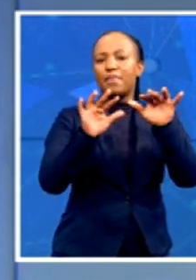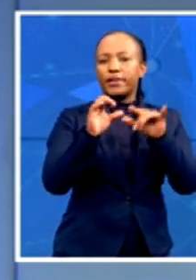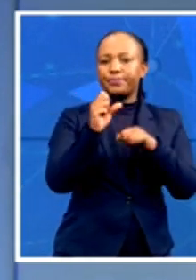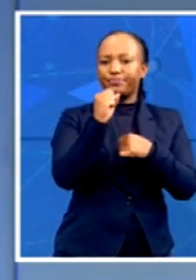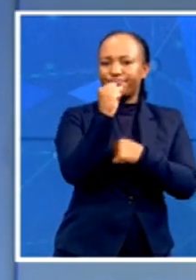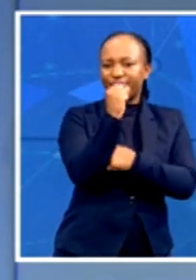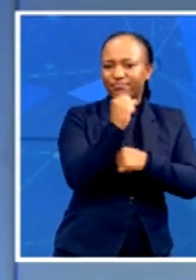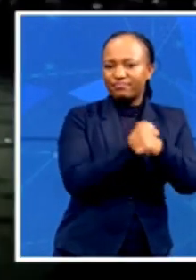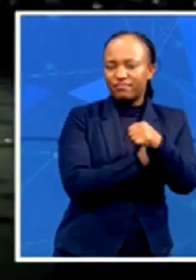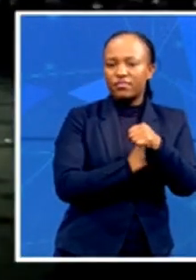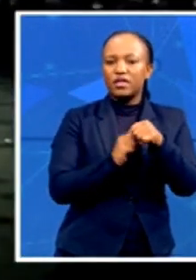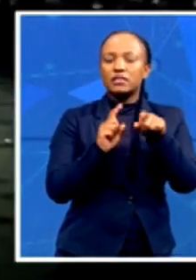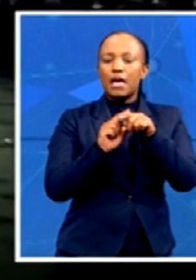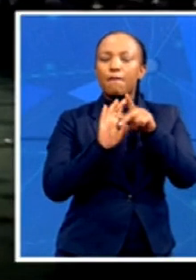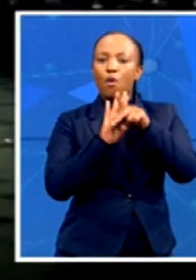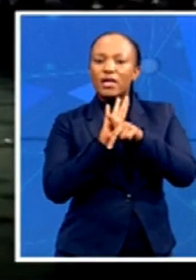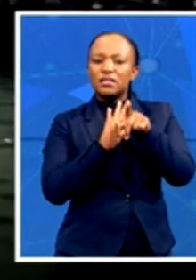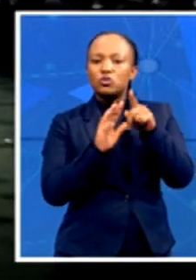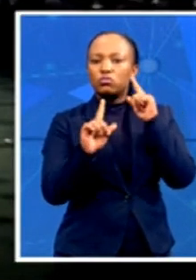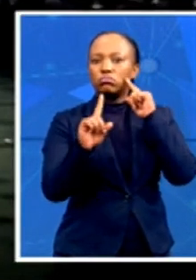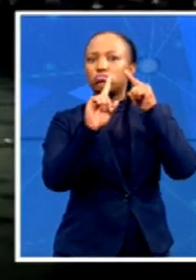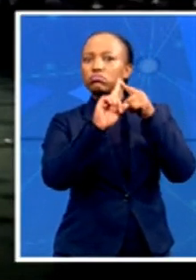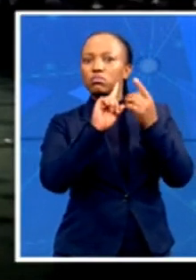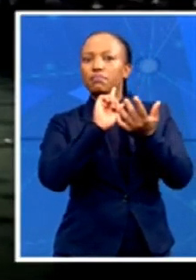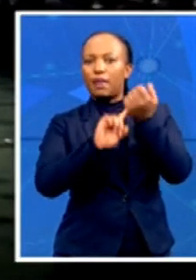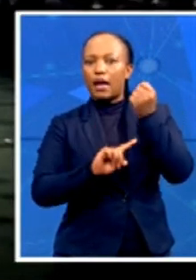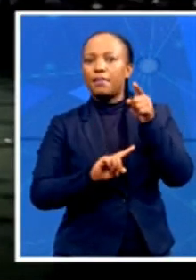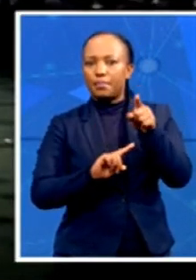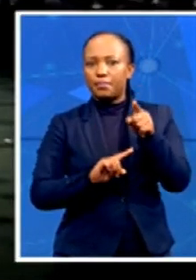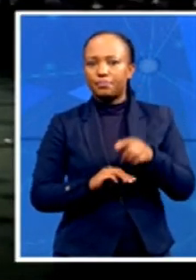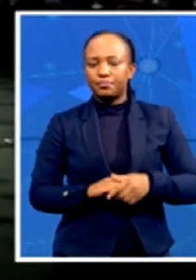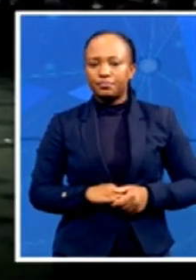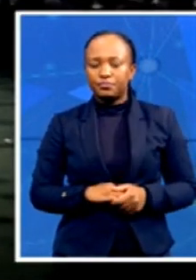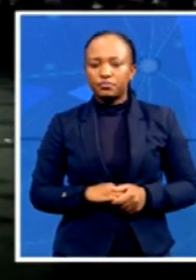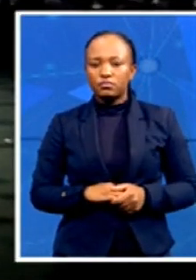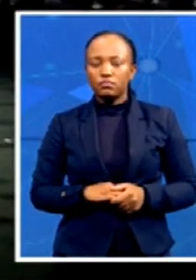get there. Now, let us not